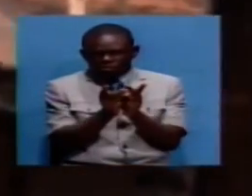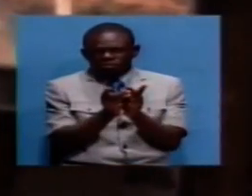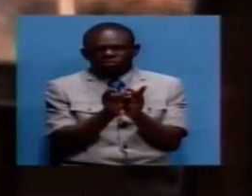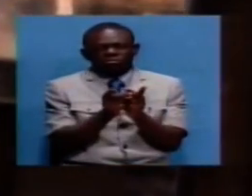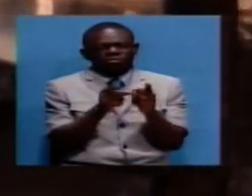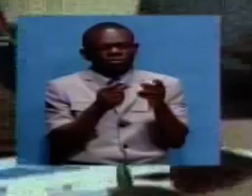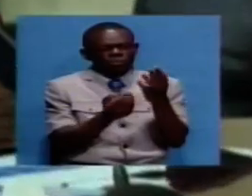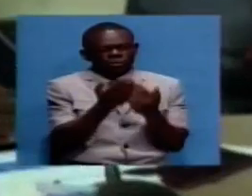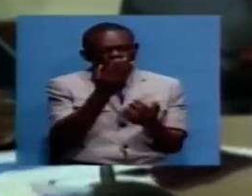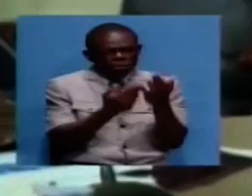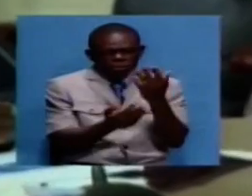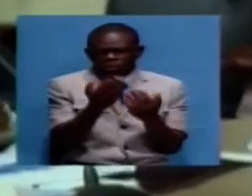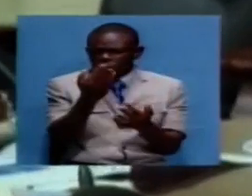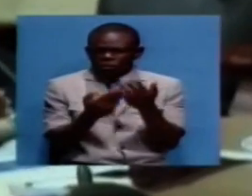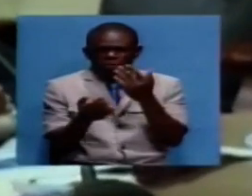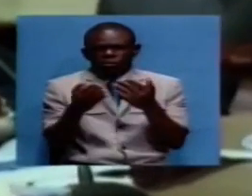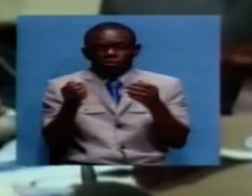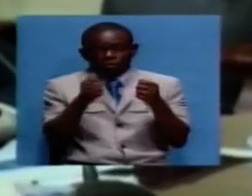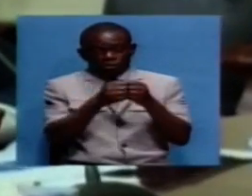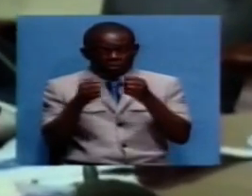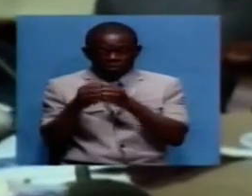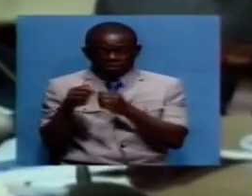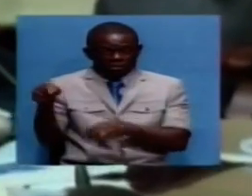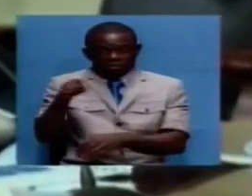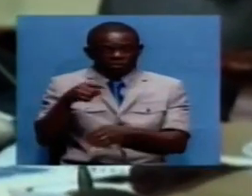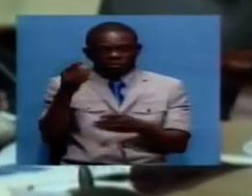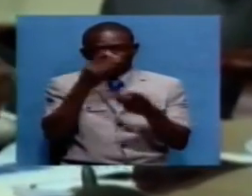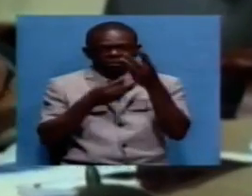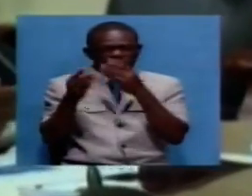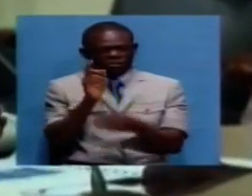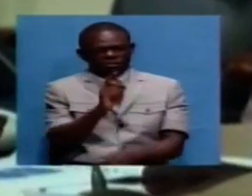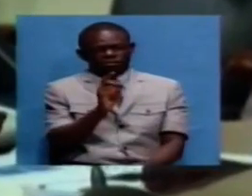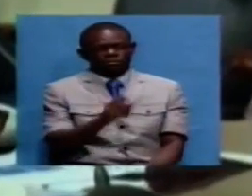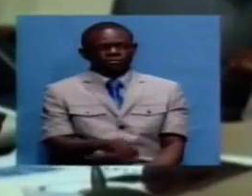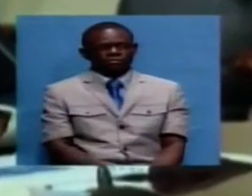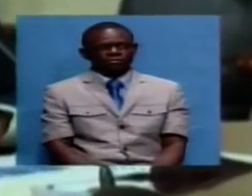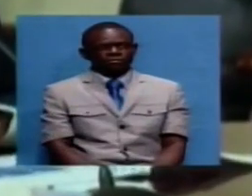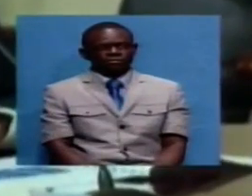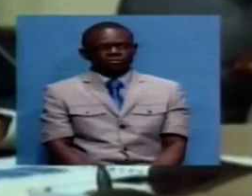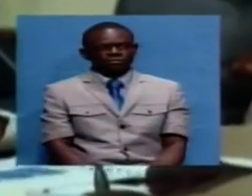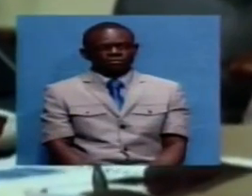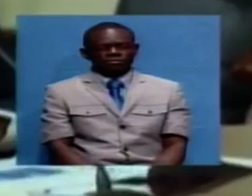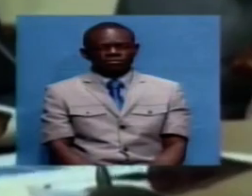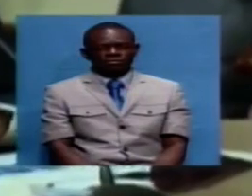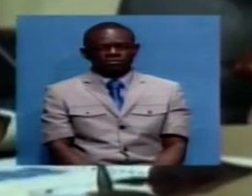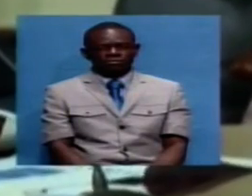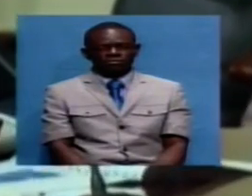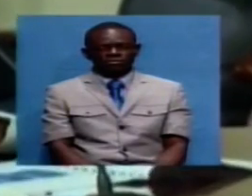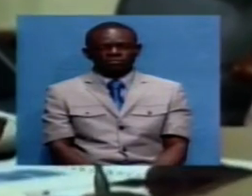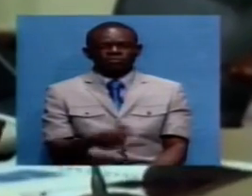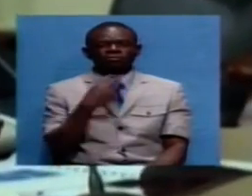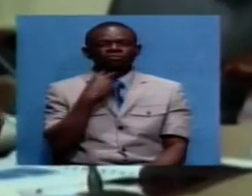the banks. Express our concern as well on the fact that the city